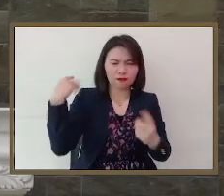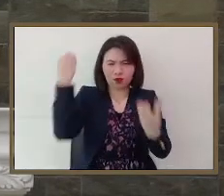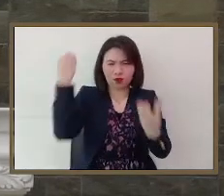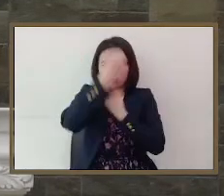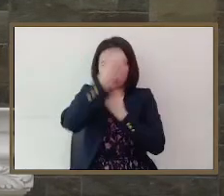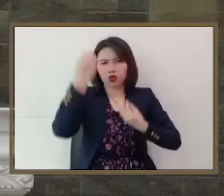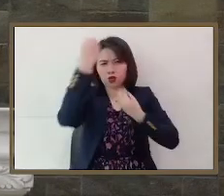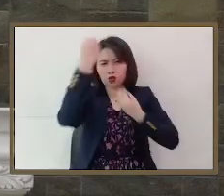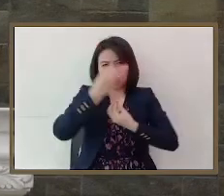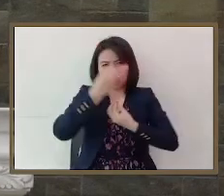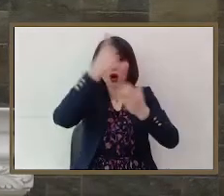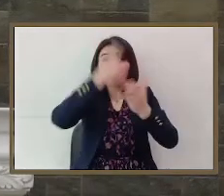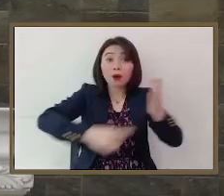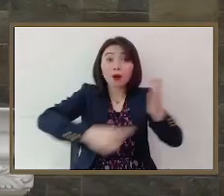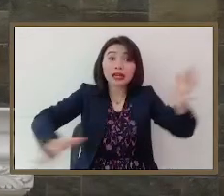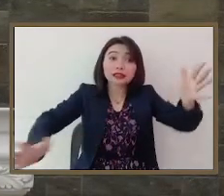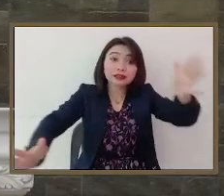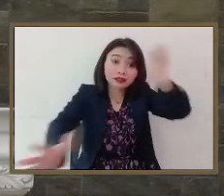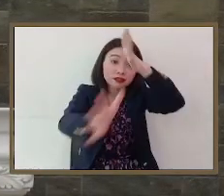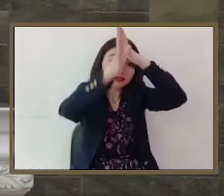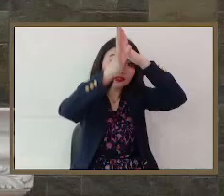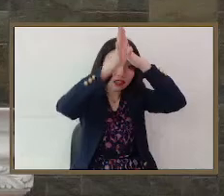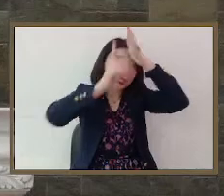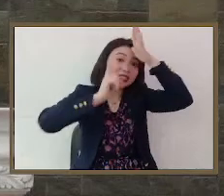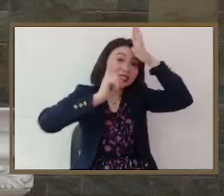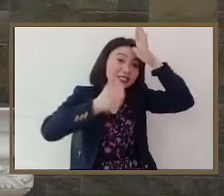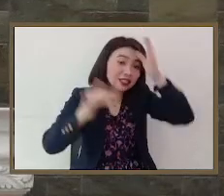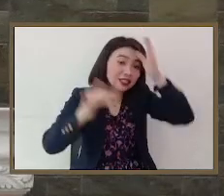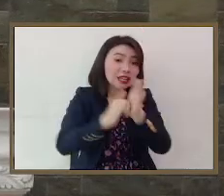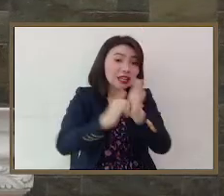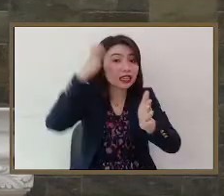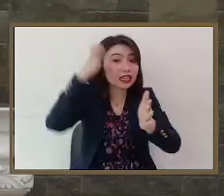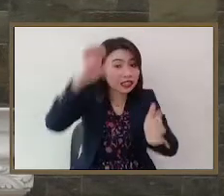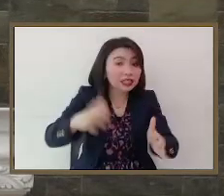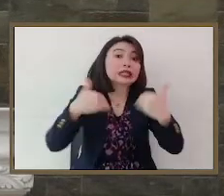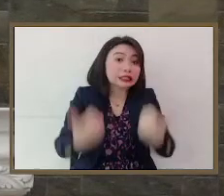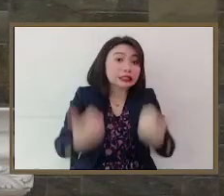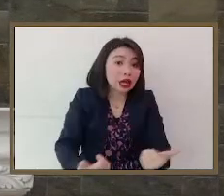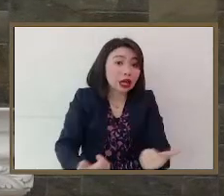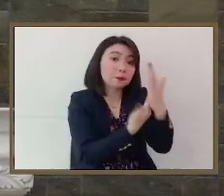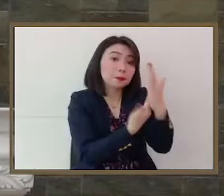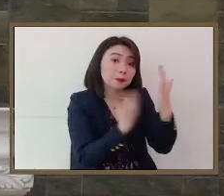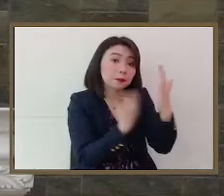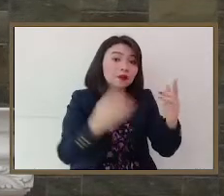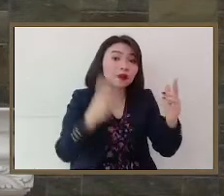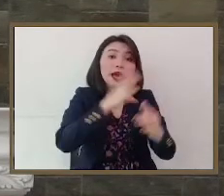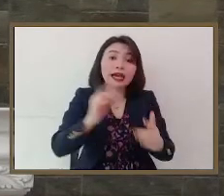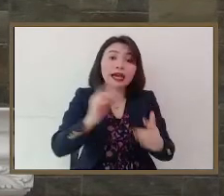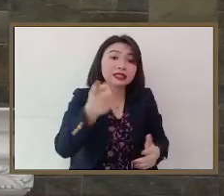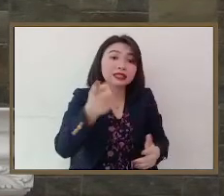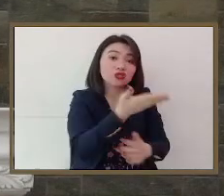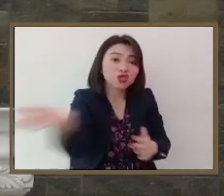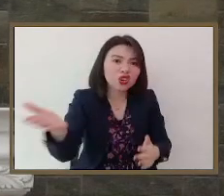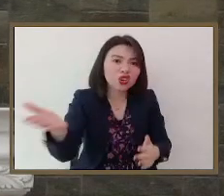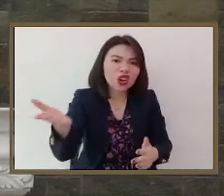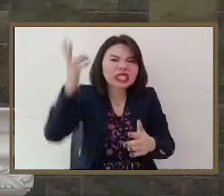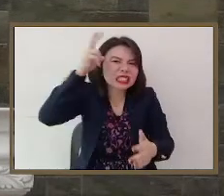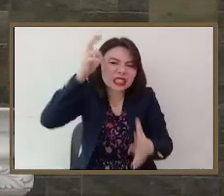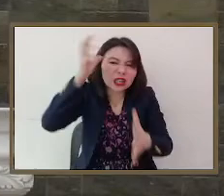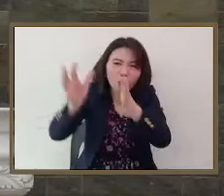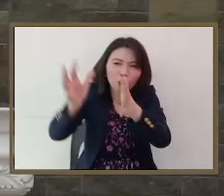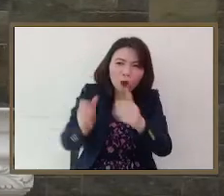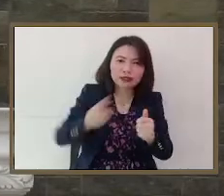ginagawa ng Ama na kanyang dineclare na sa atin, pre-proclaim niya na gusto niyang magduda ho tayo.